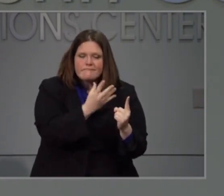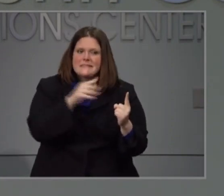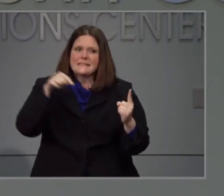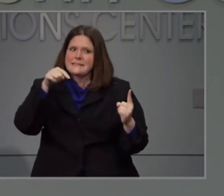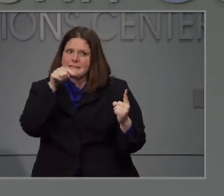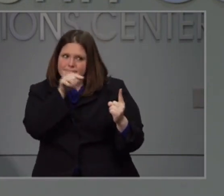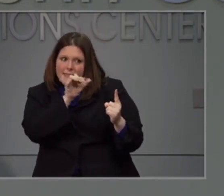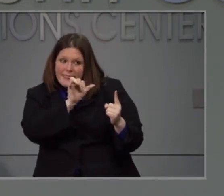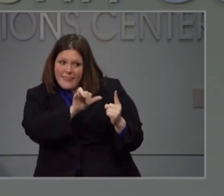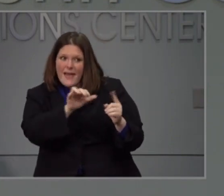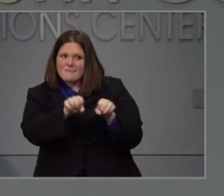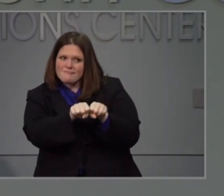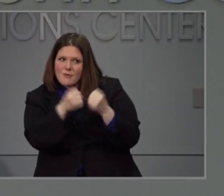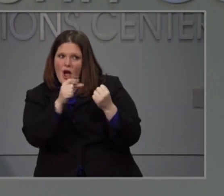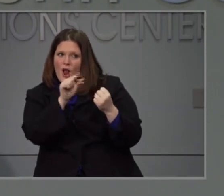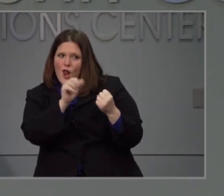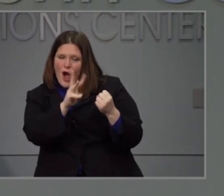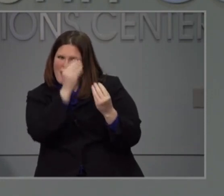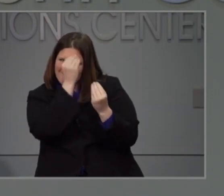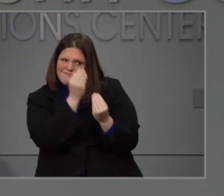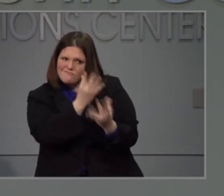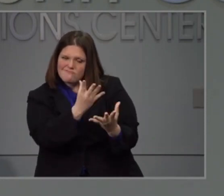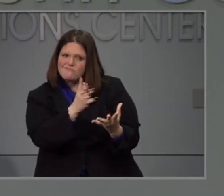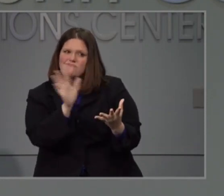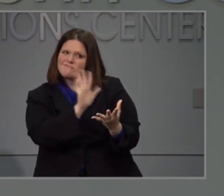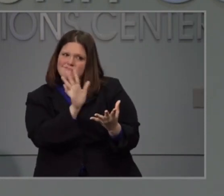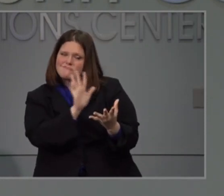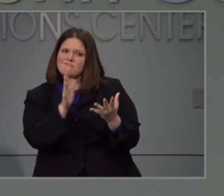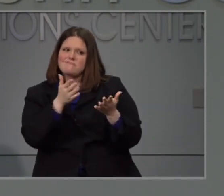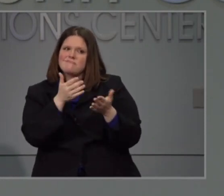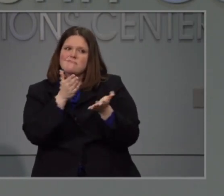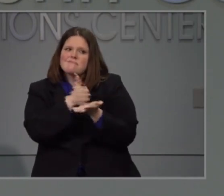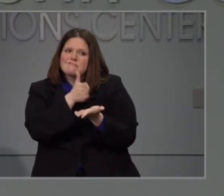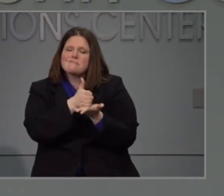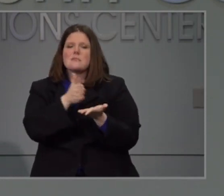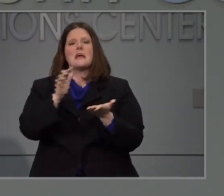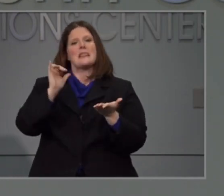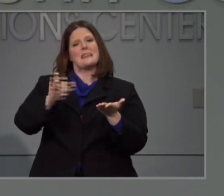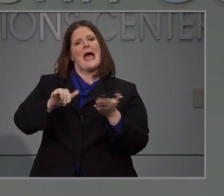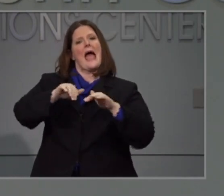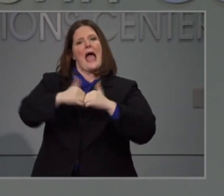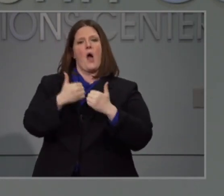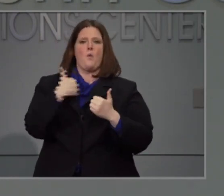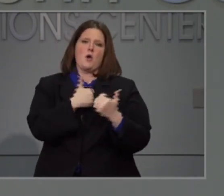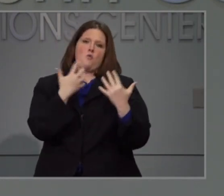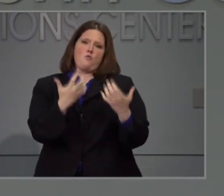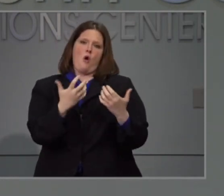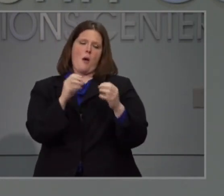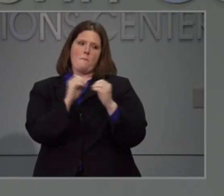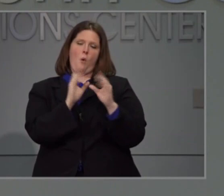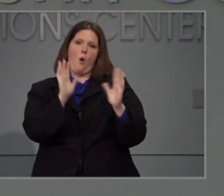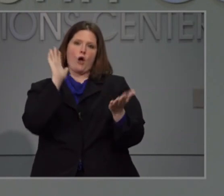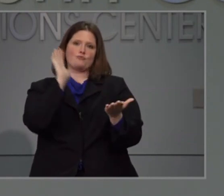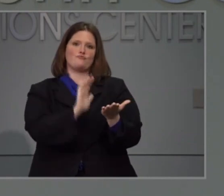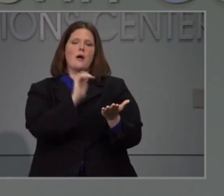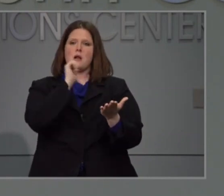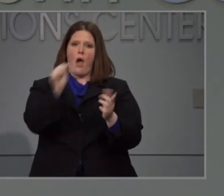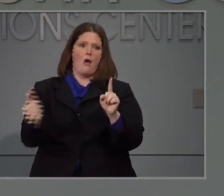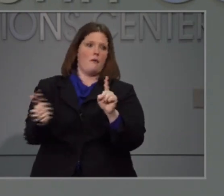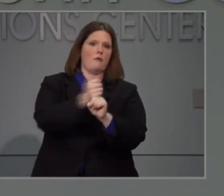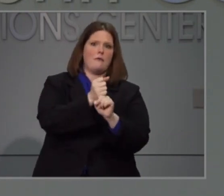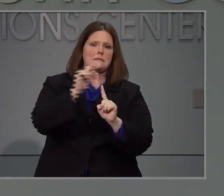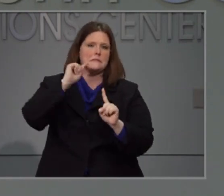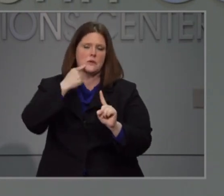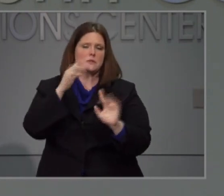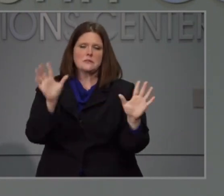this anymore. And it usually works out. That's the way we want this to happen. We want people to be in this together, look out for each